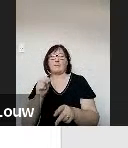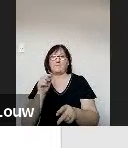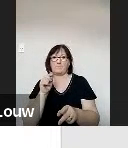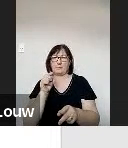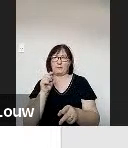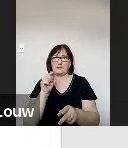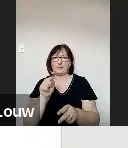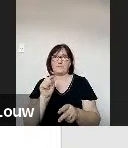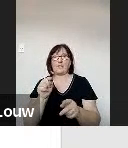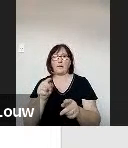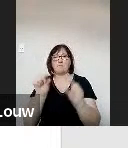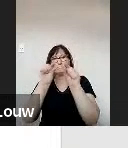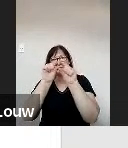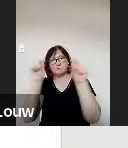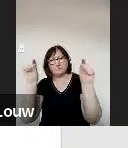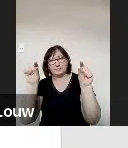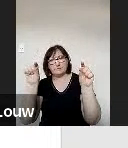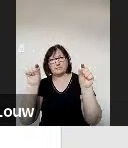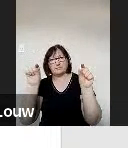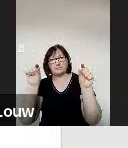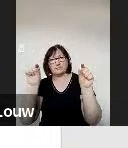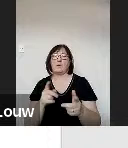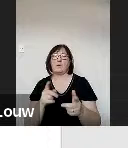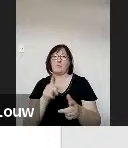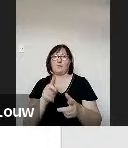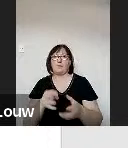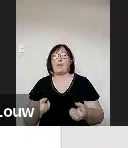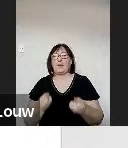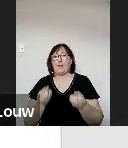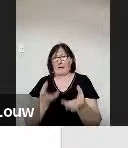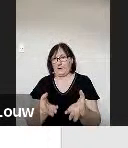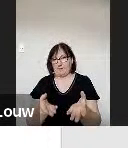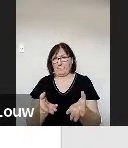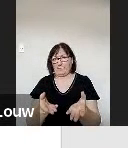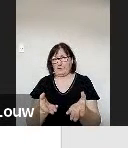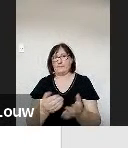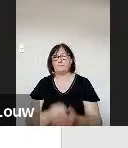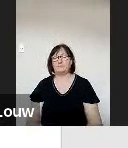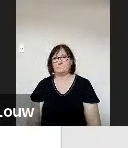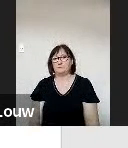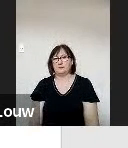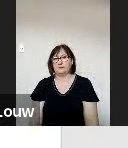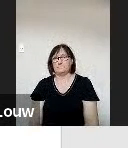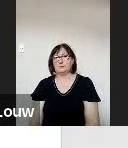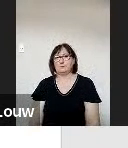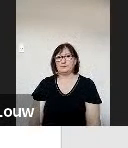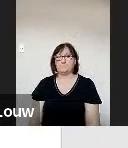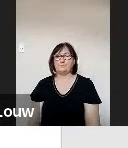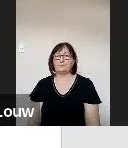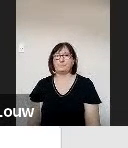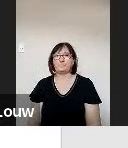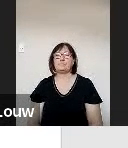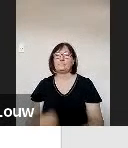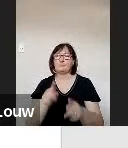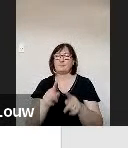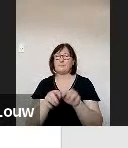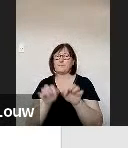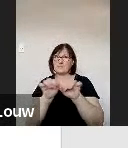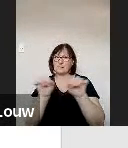headings or chapter notes or the section notes. The harmonized system. This is